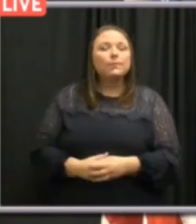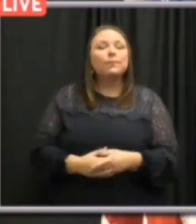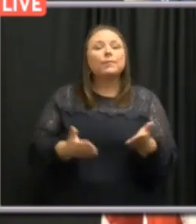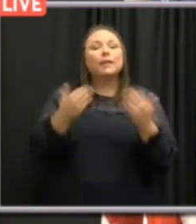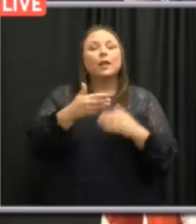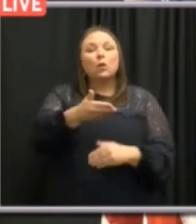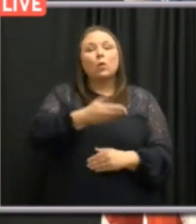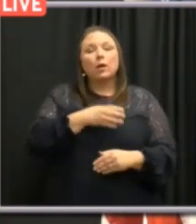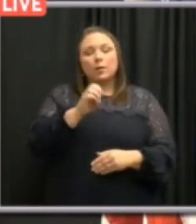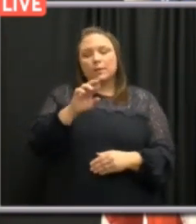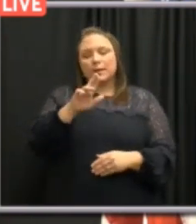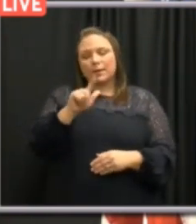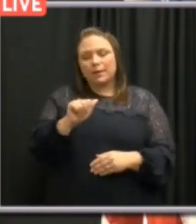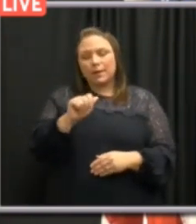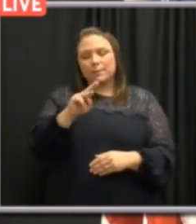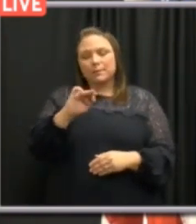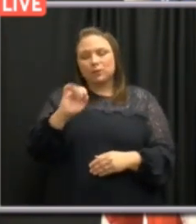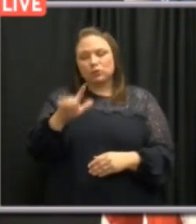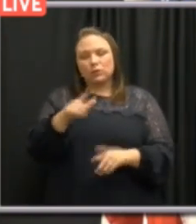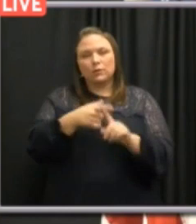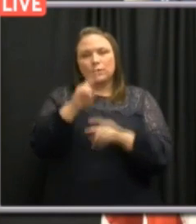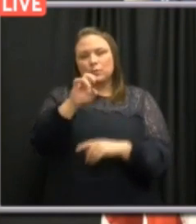welcome Erica Mitchell of the United Way.